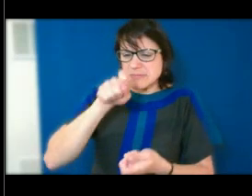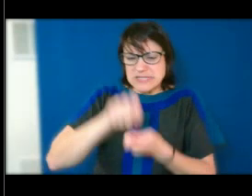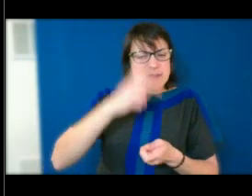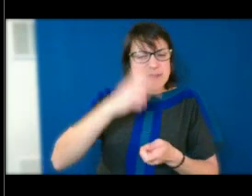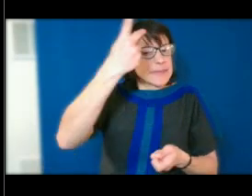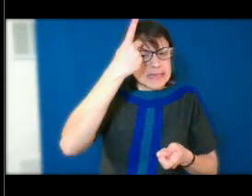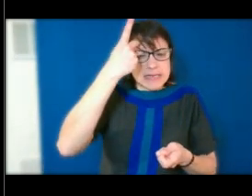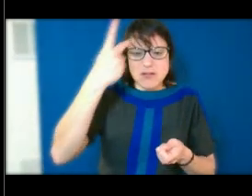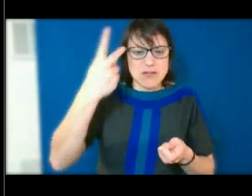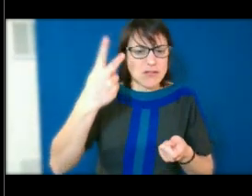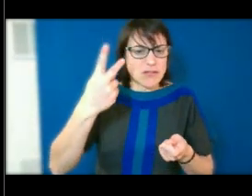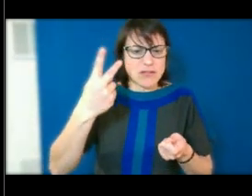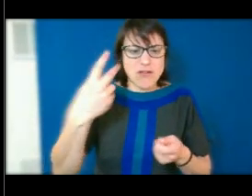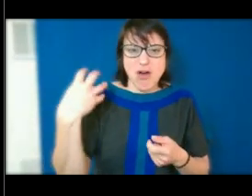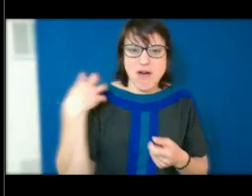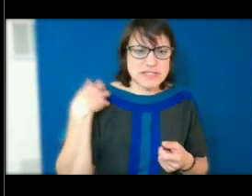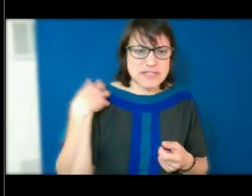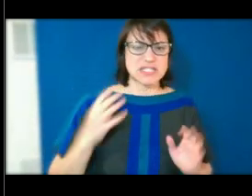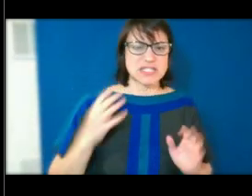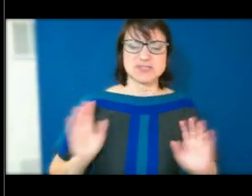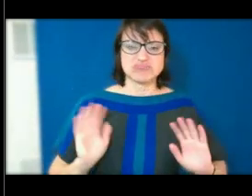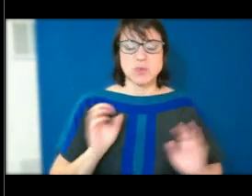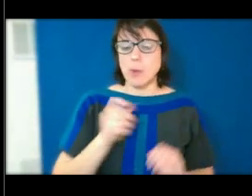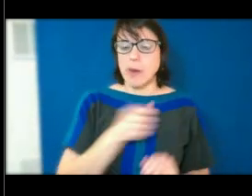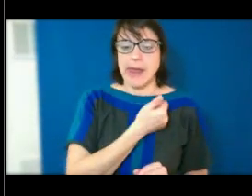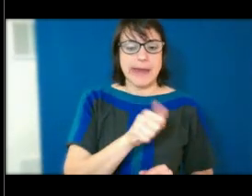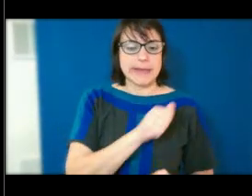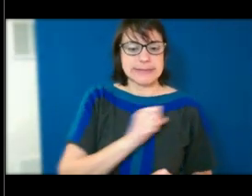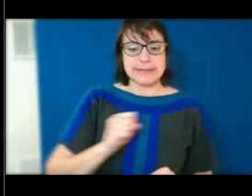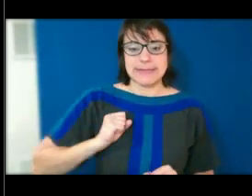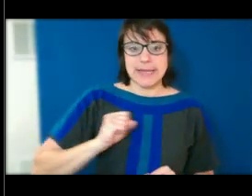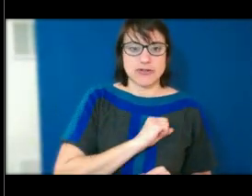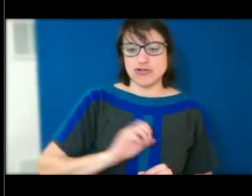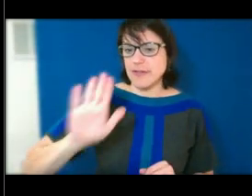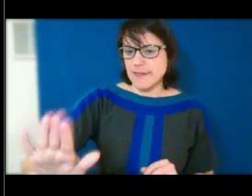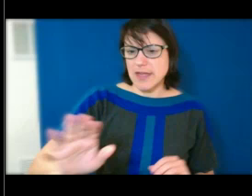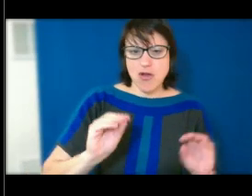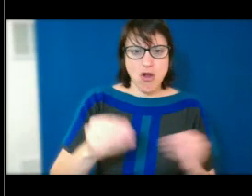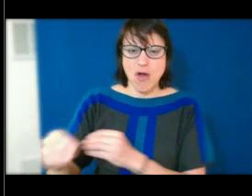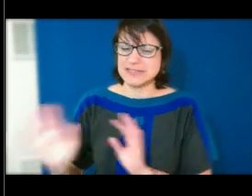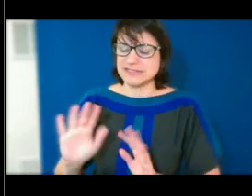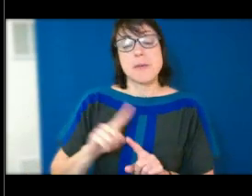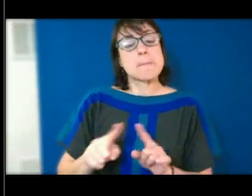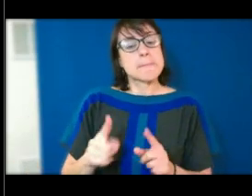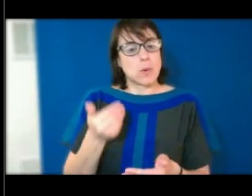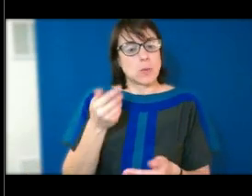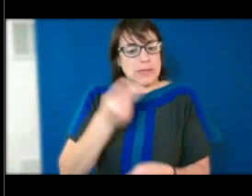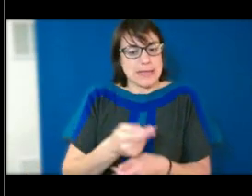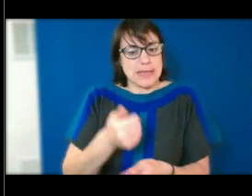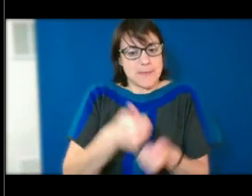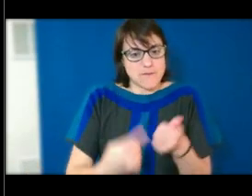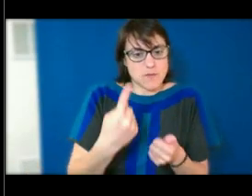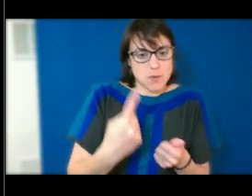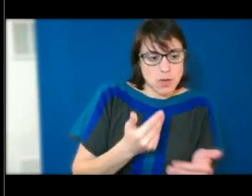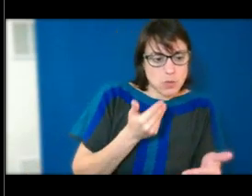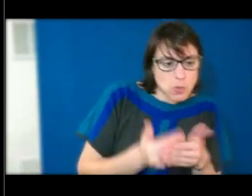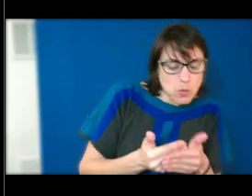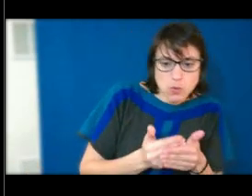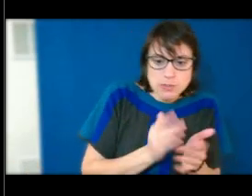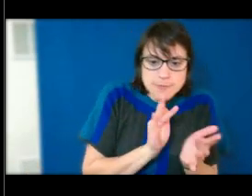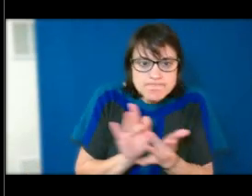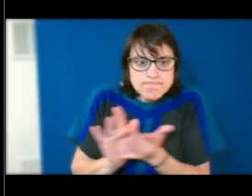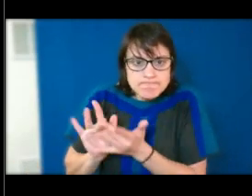senators or representatives' offices, but we do keep everyone close and moving forward together, we hope. So the